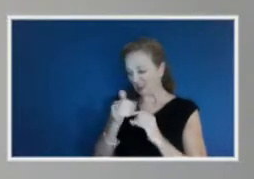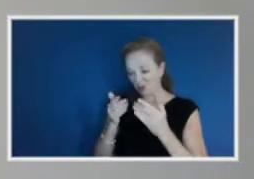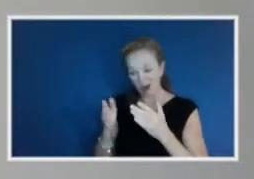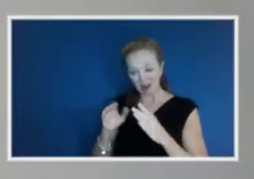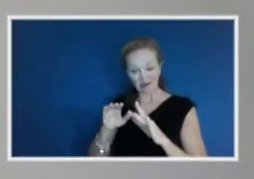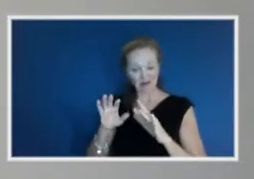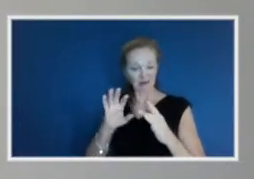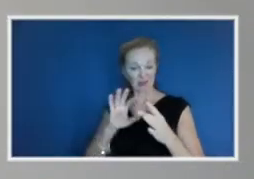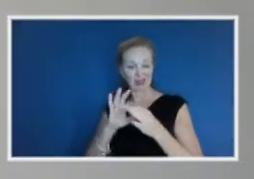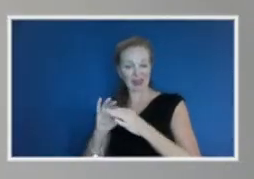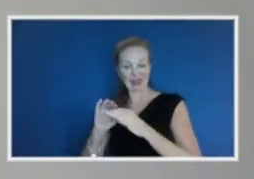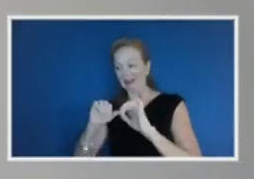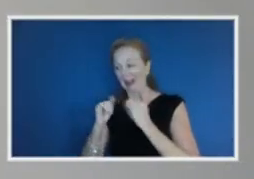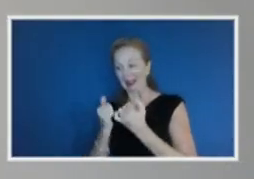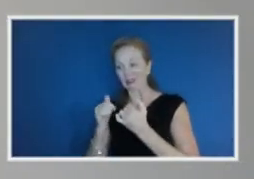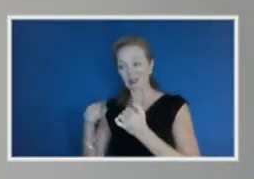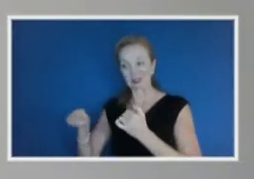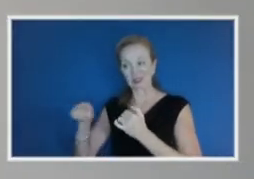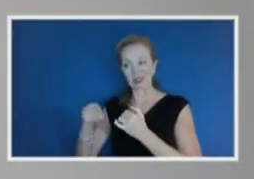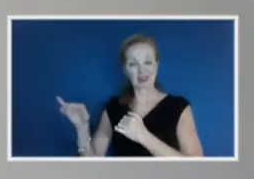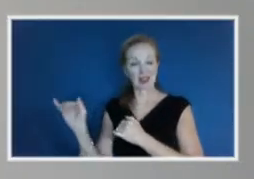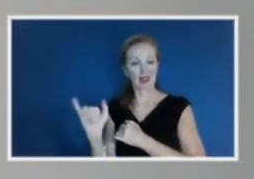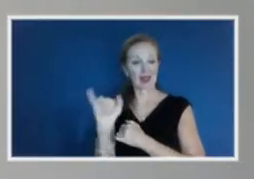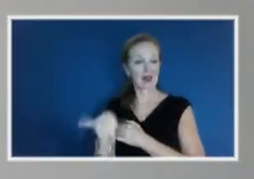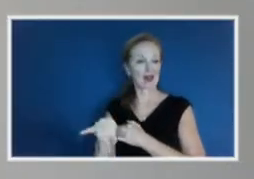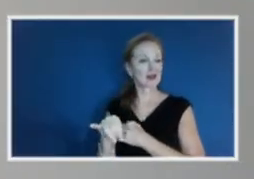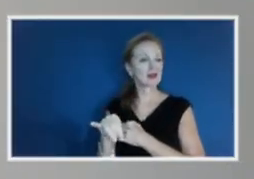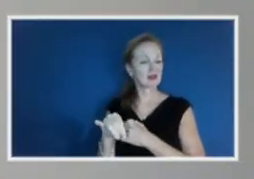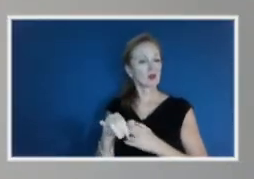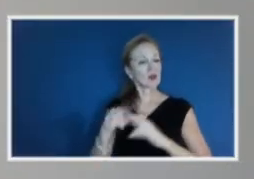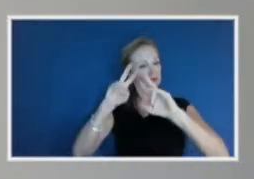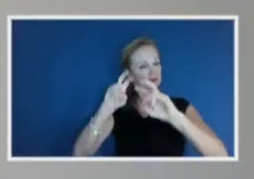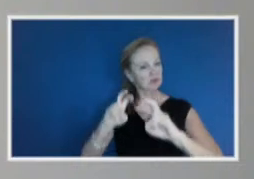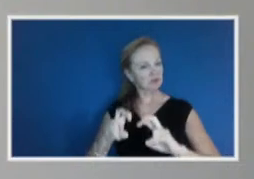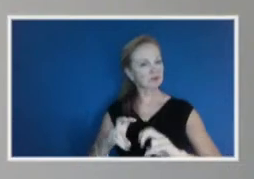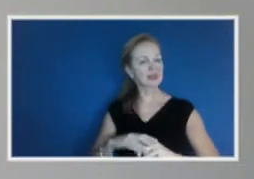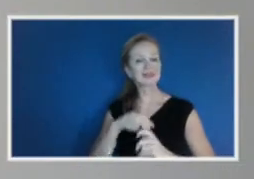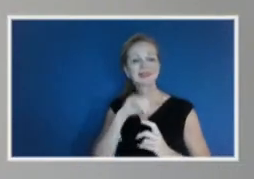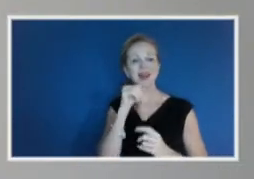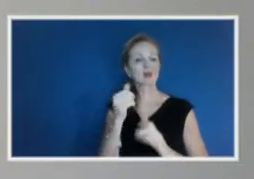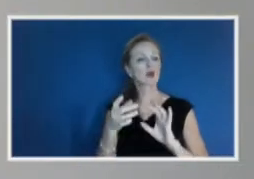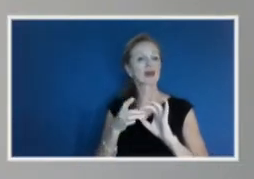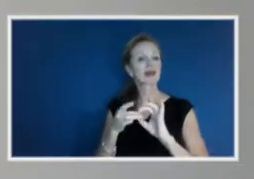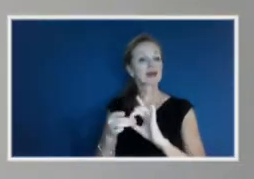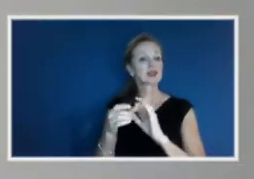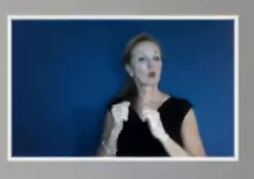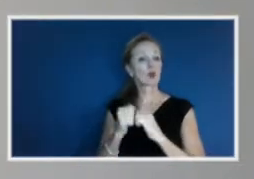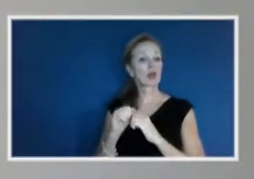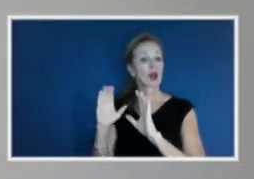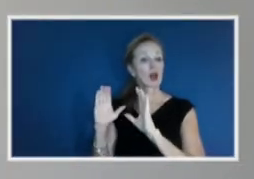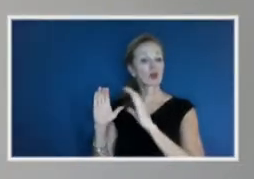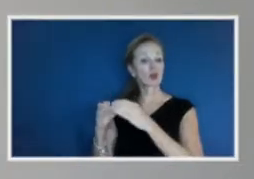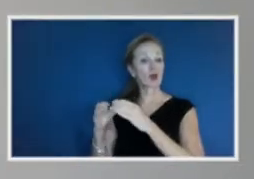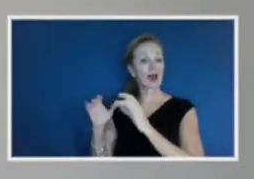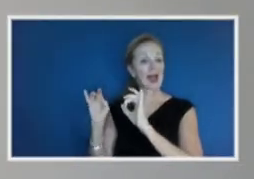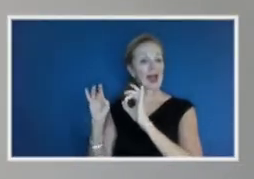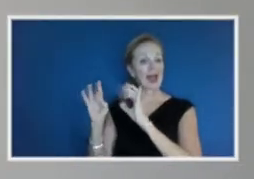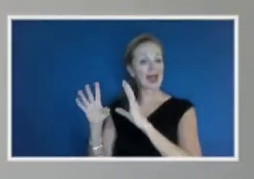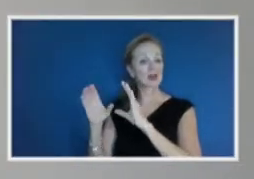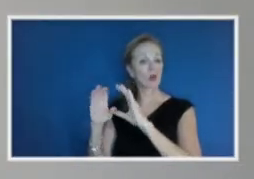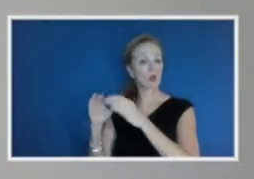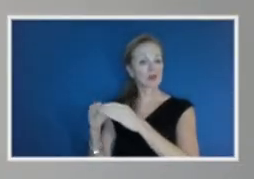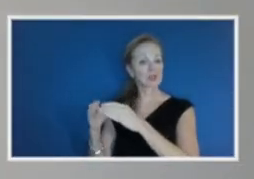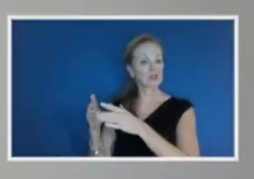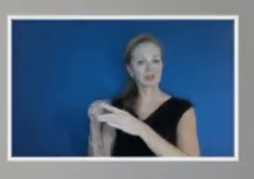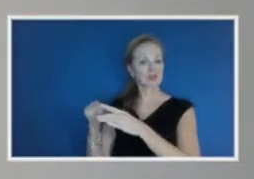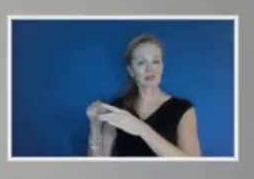that. And it's not necessarily even just a relationship with an organization, a hate organization.